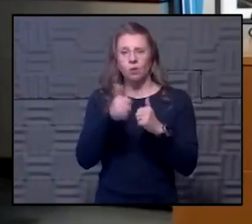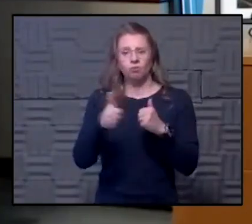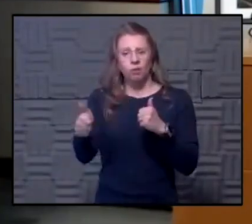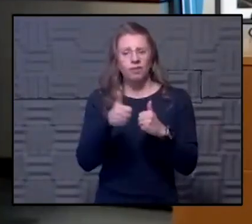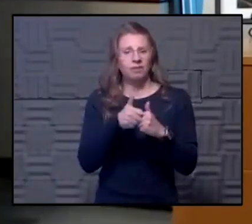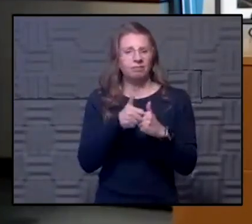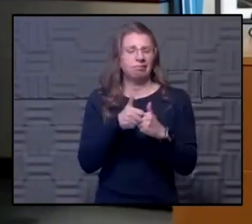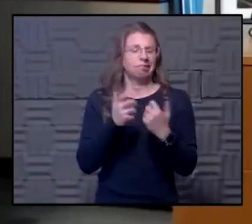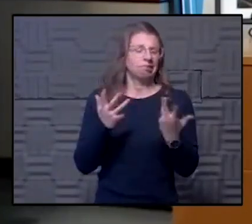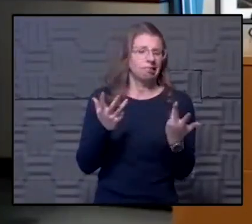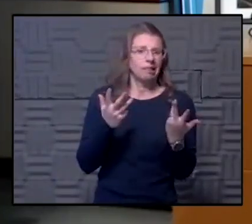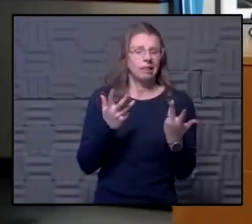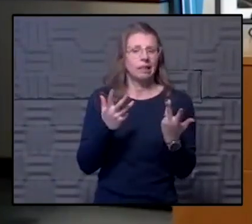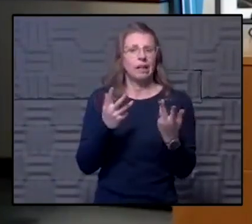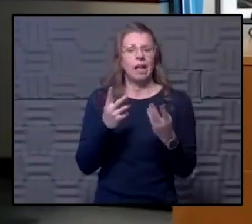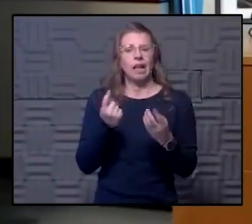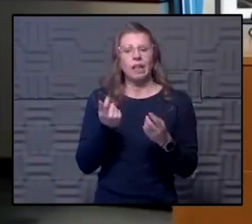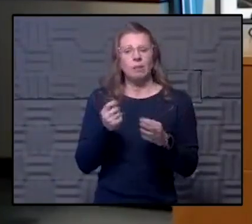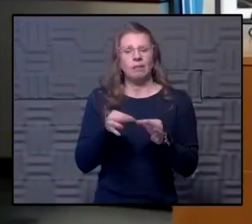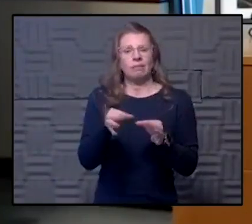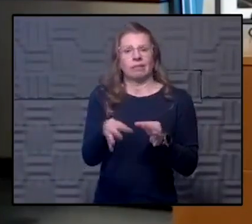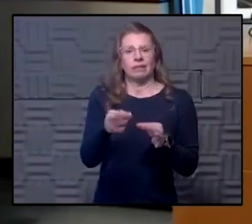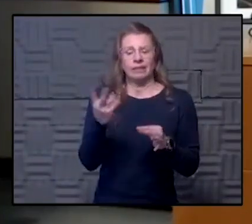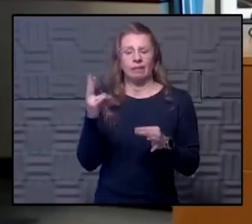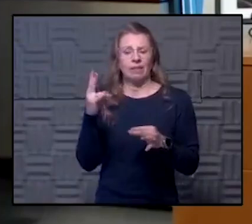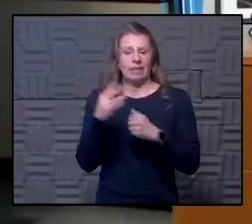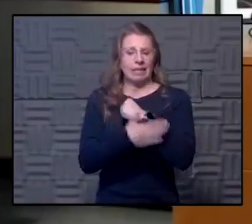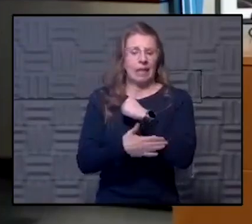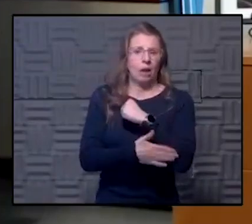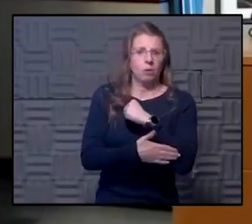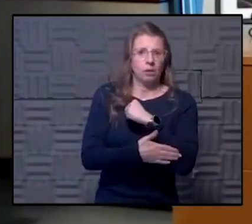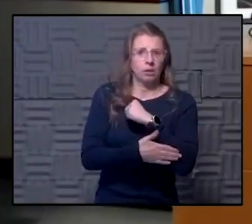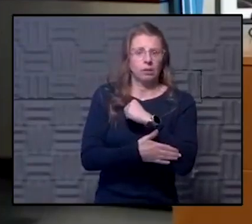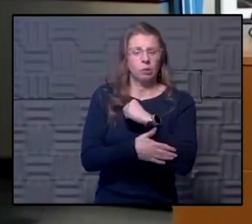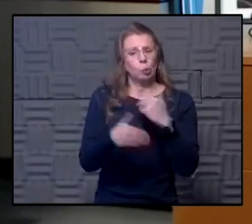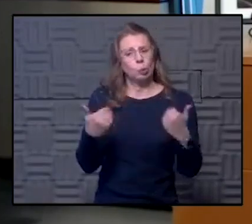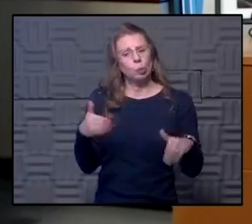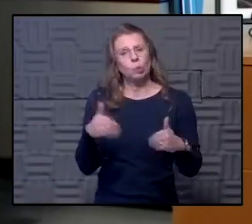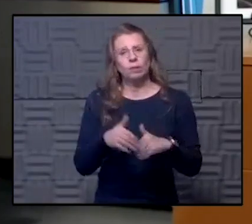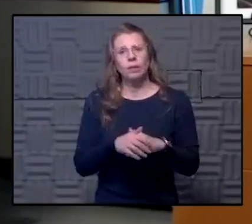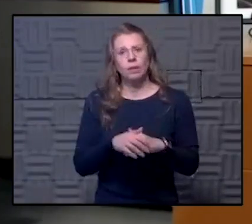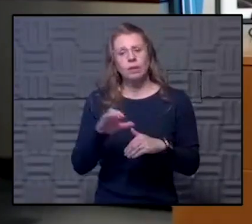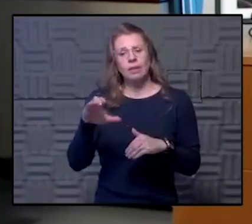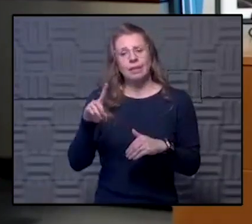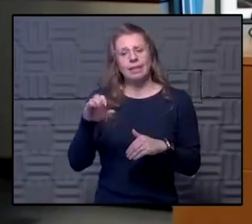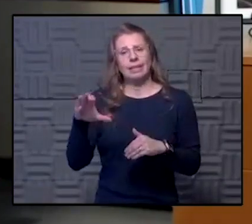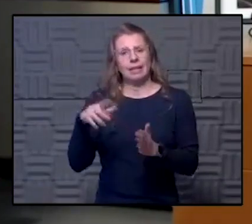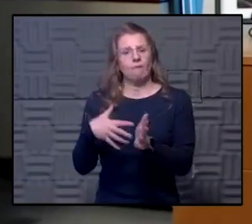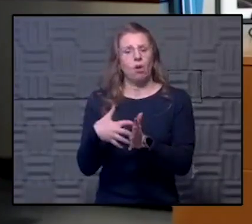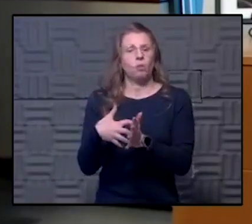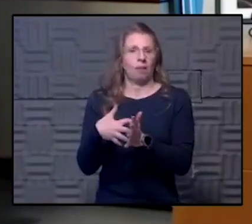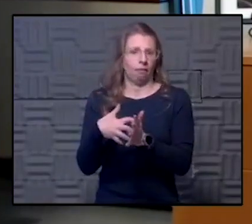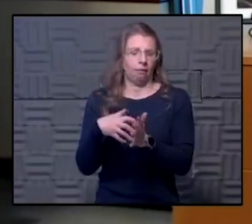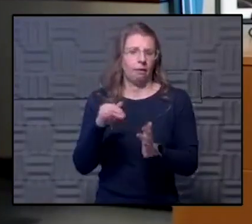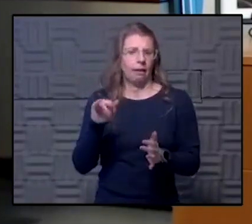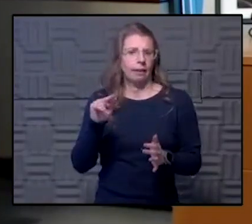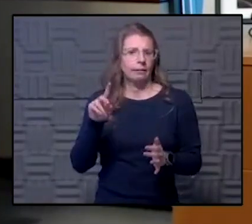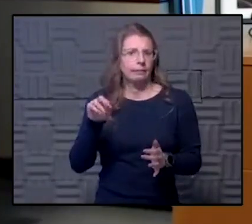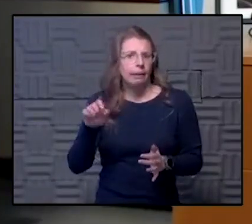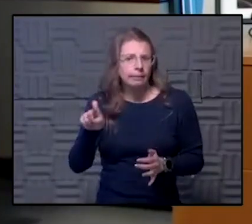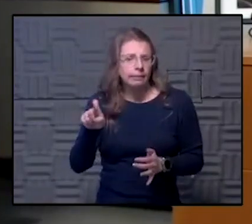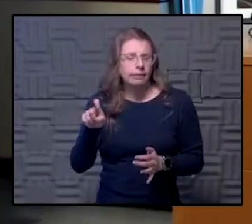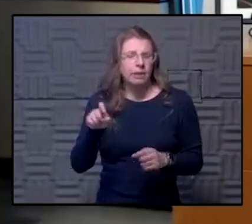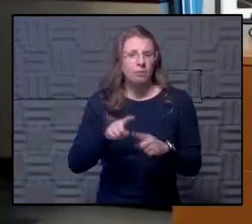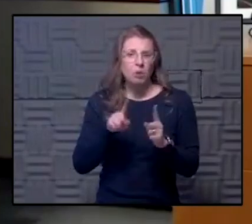bump for those, I think, 17 counties that score high on the CDC vulnerability index, but that does a very